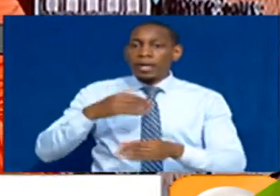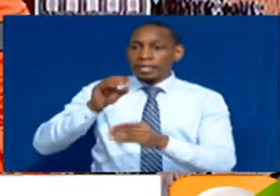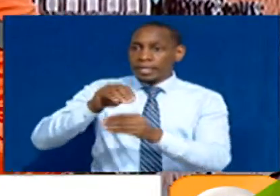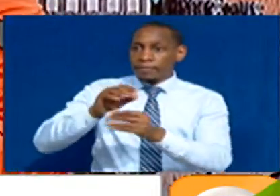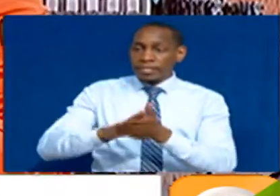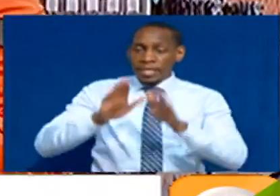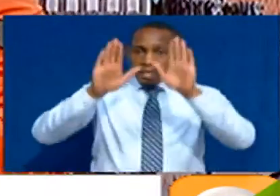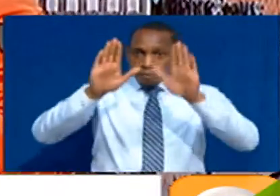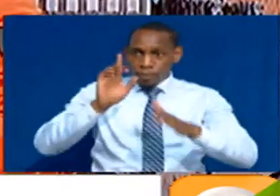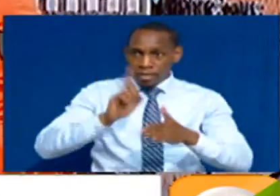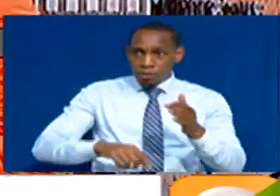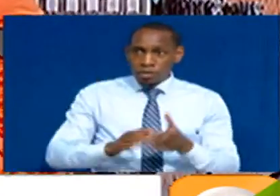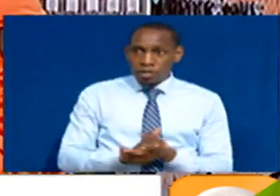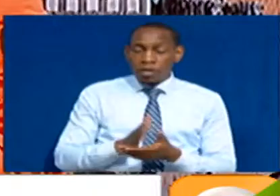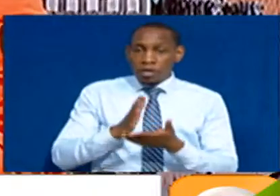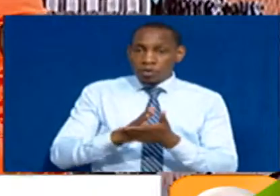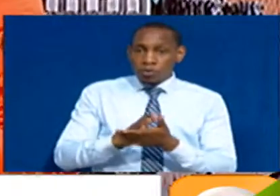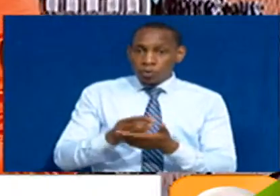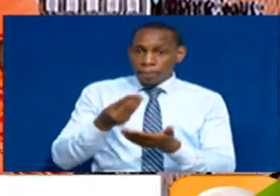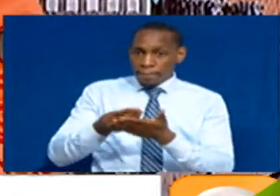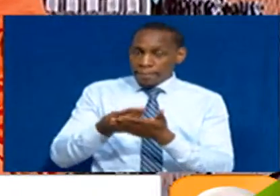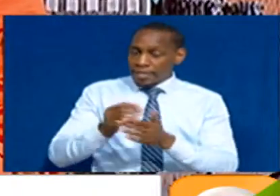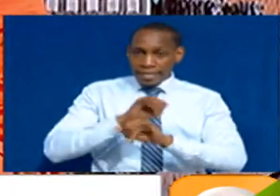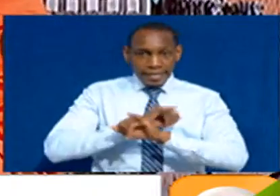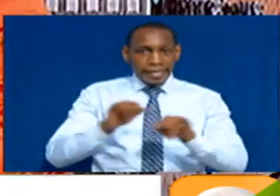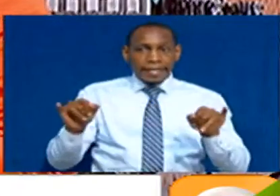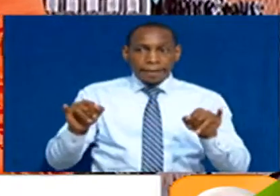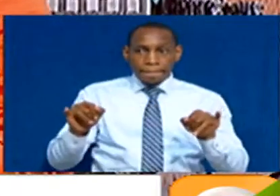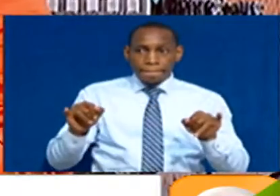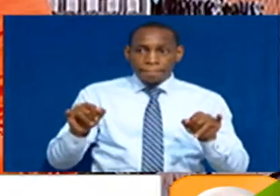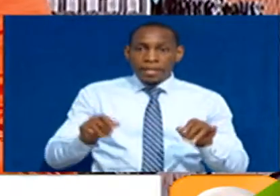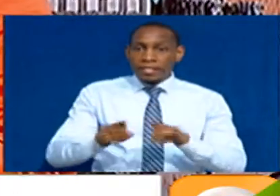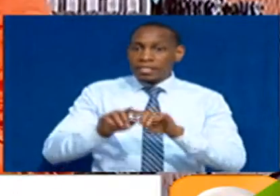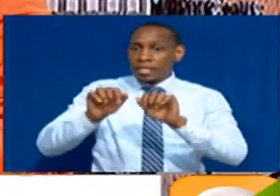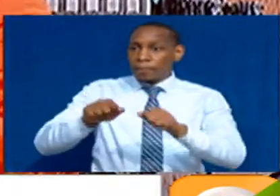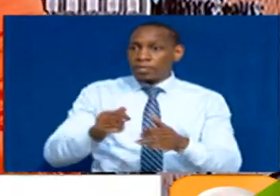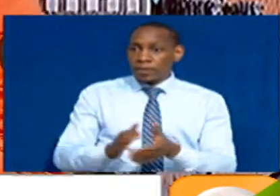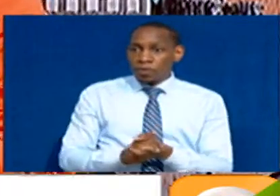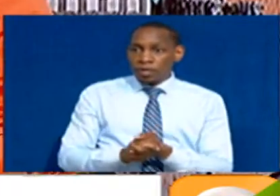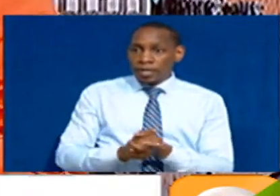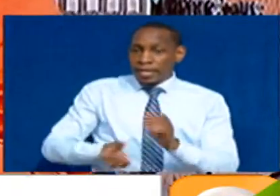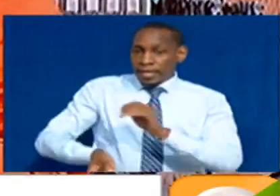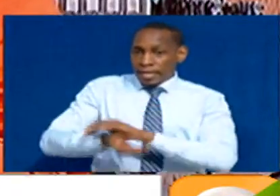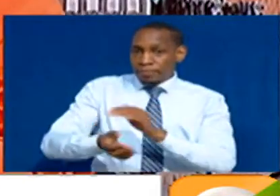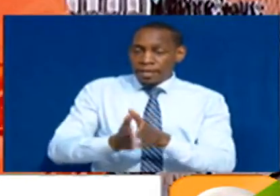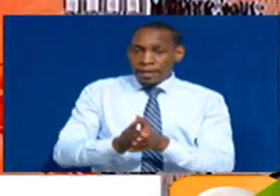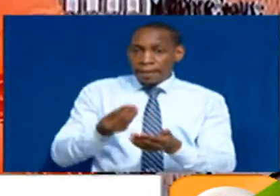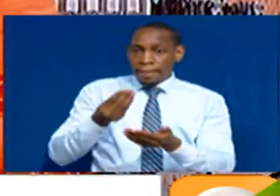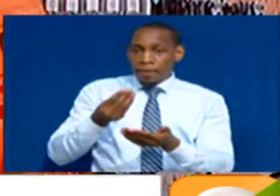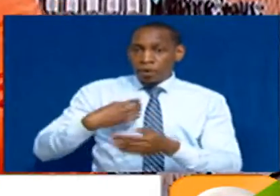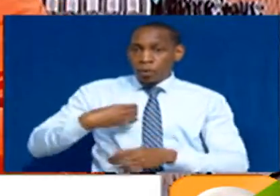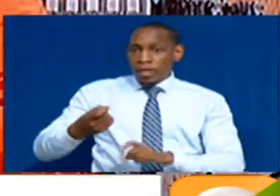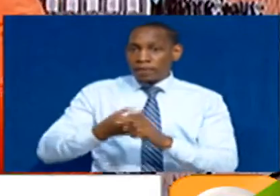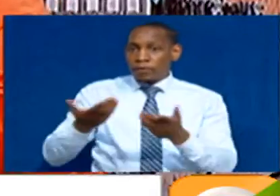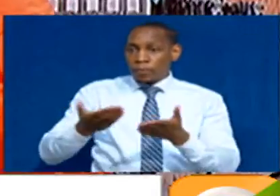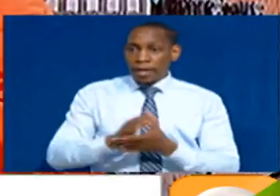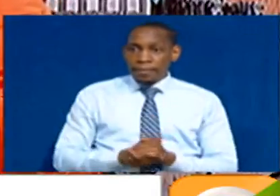invest, so long as I've acquired that money legally and I can be able to show the source of my wealth. I